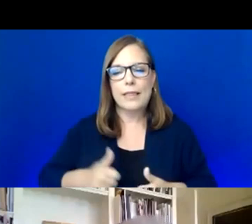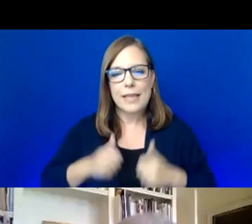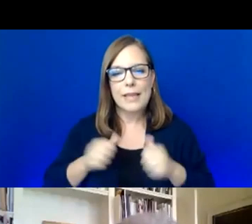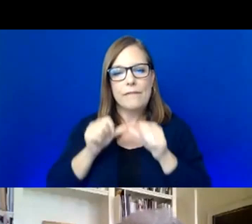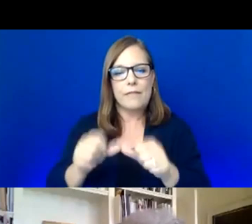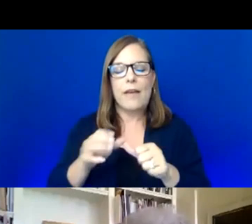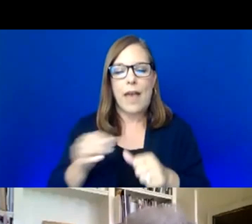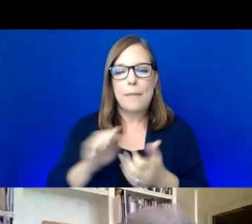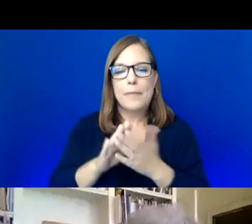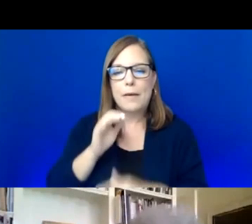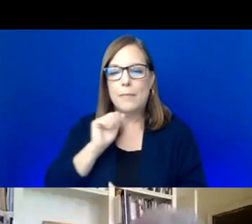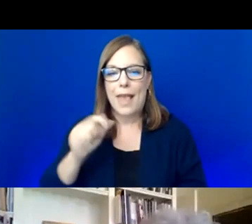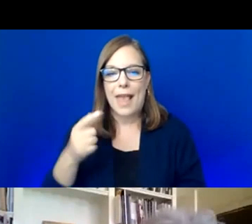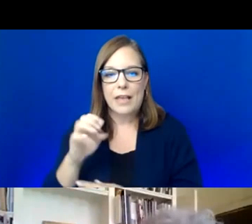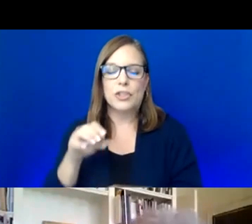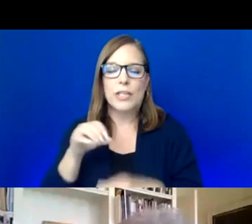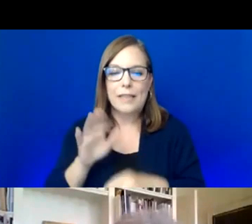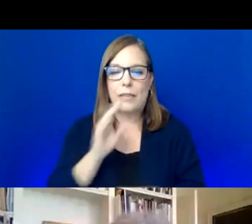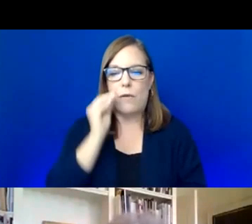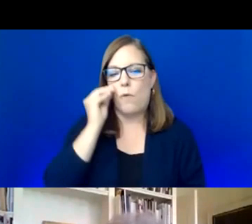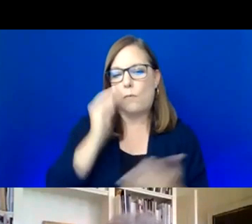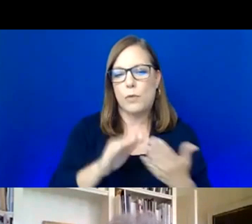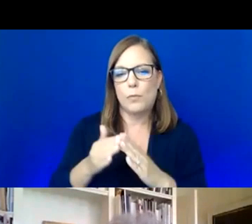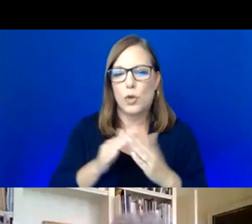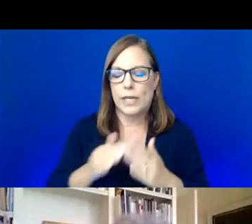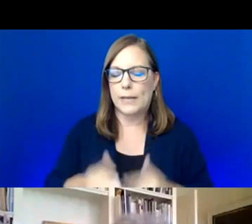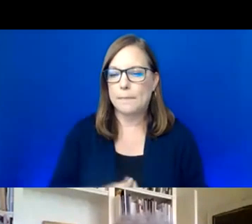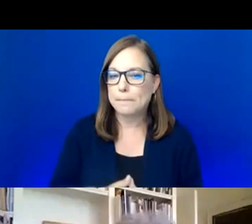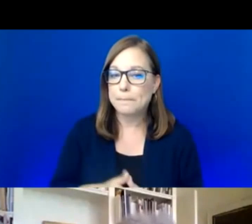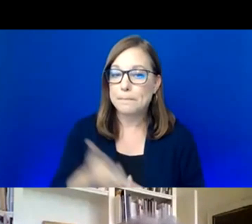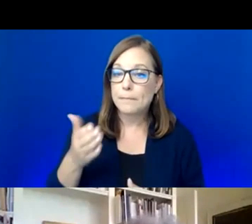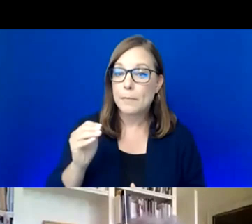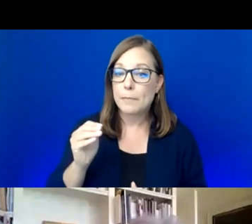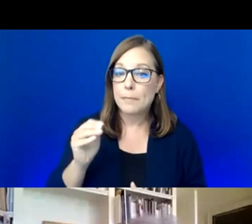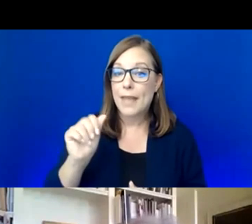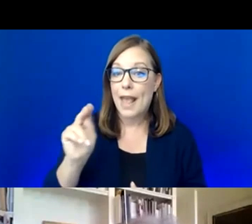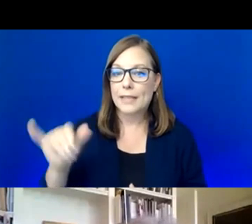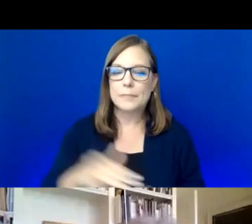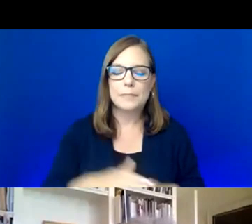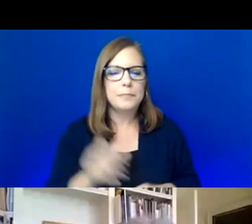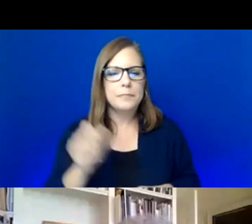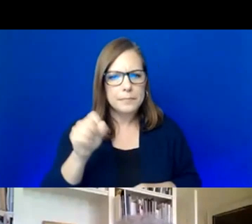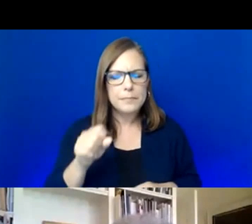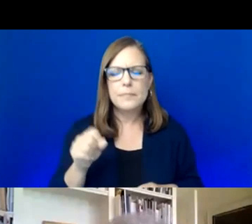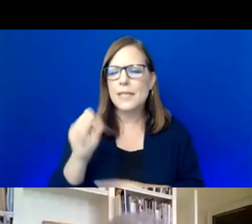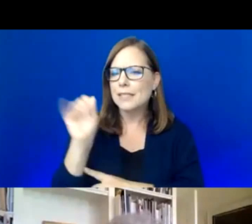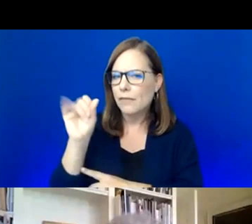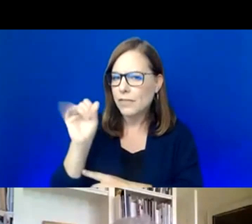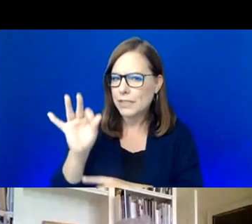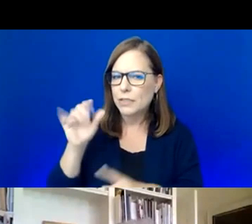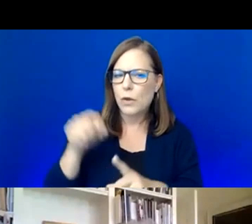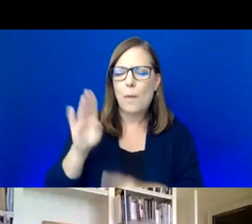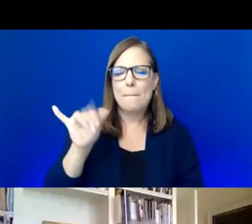Annie? Thank you, Marcy. And as one of the service providers in the Bay Area in San Francisco, particularly